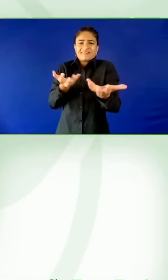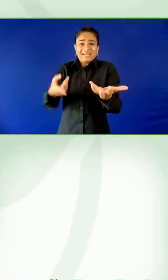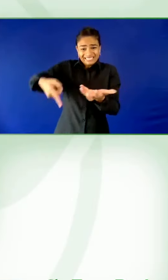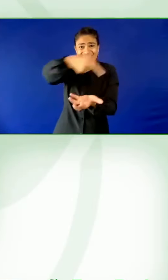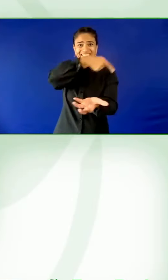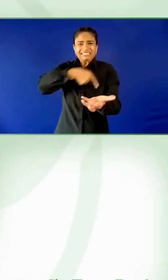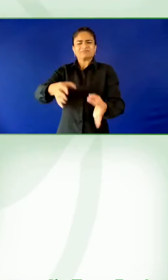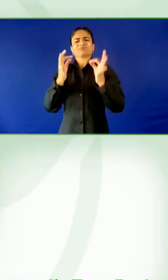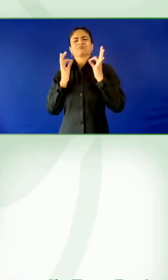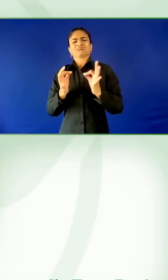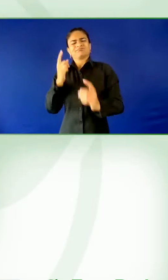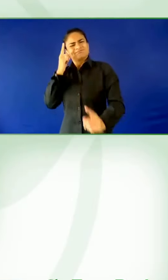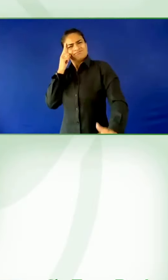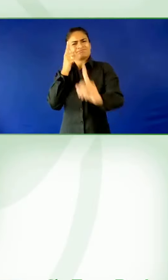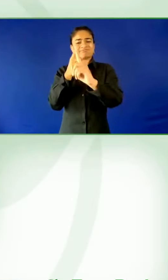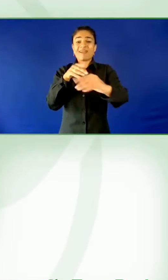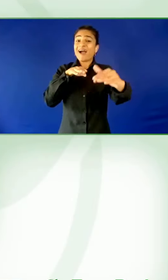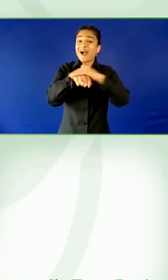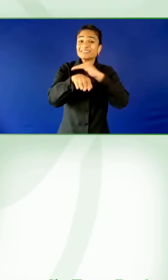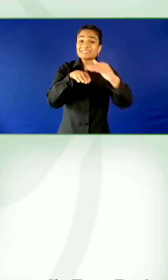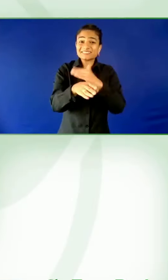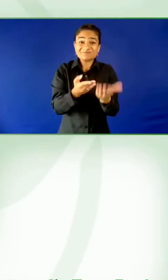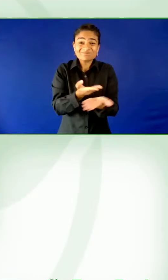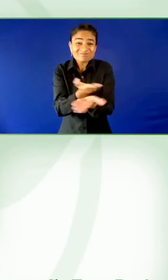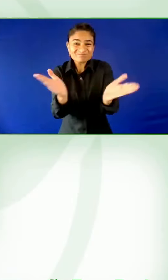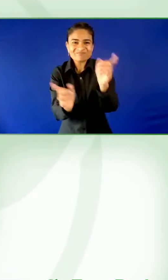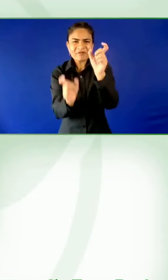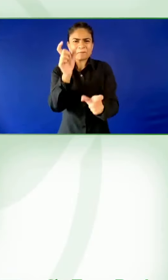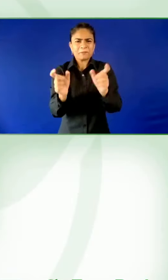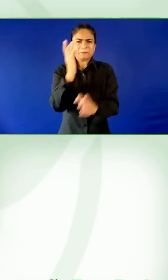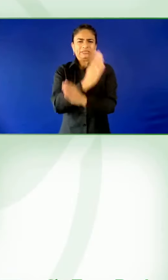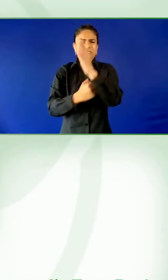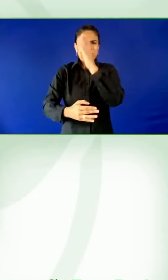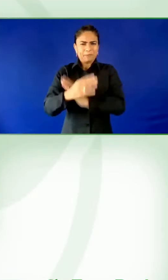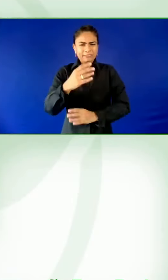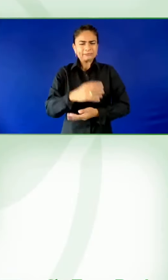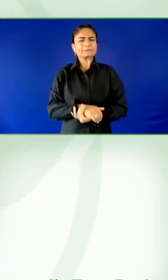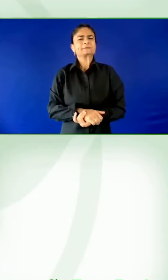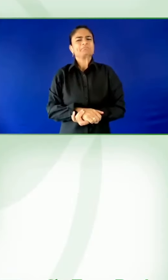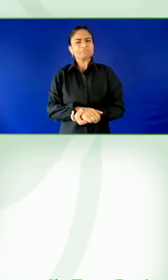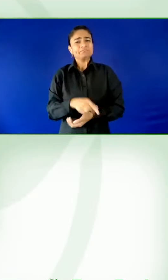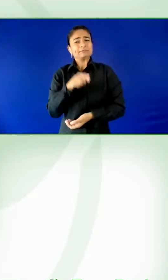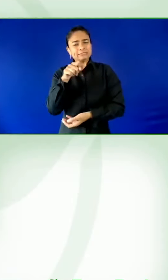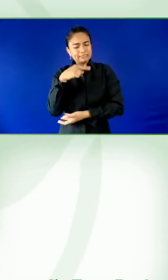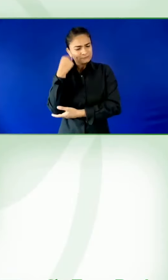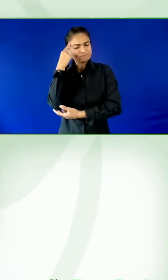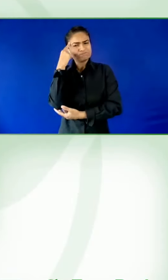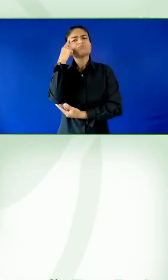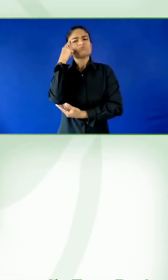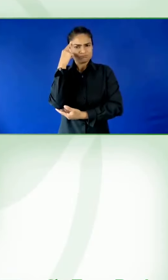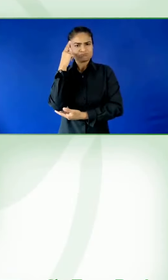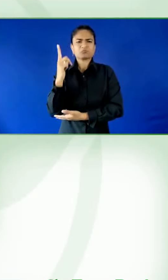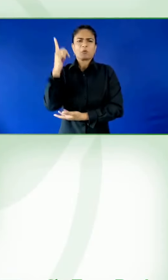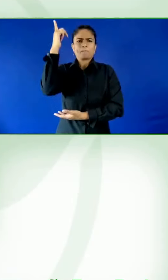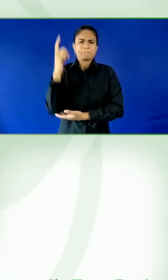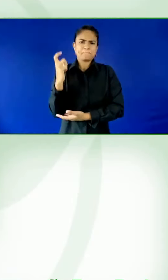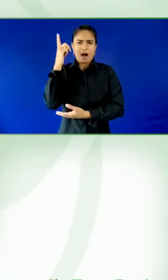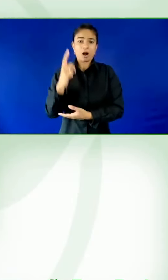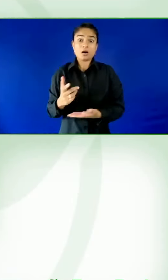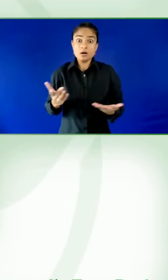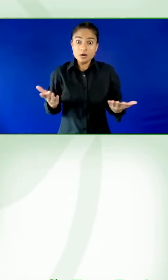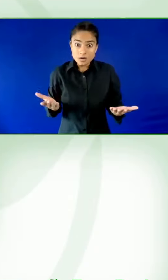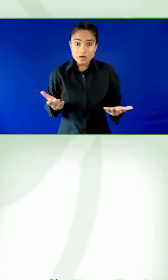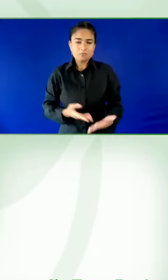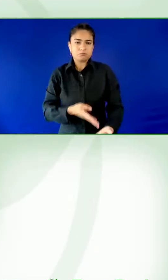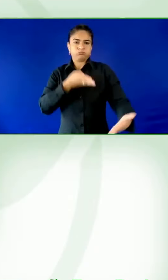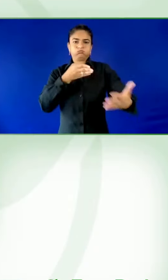with big challenges, and we didn't have solutions for that. Because for instance, we were focusing on